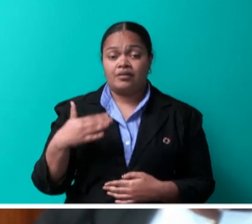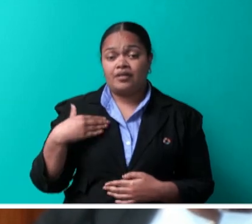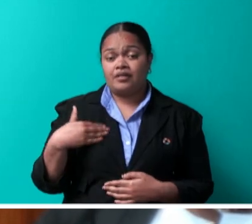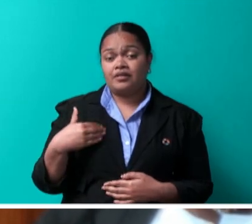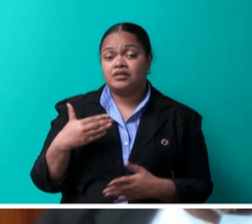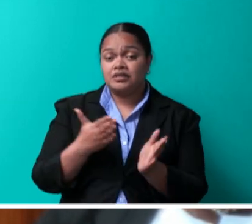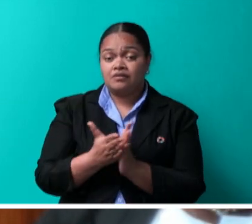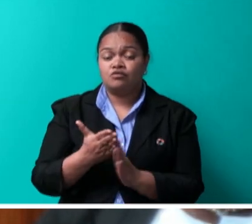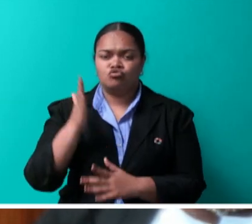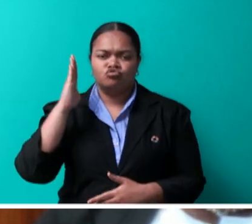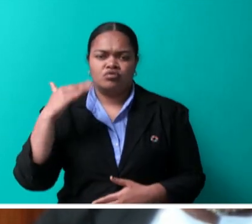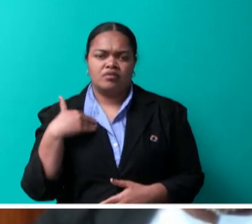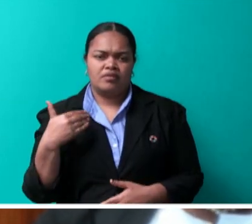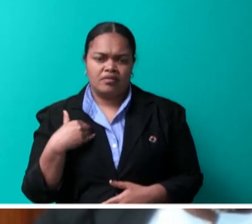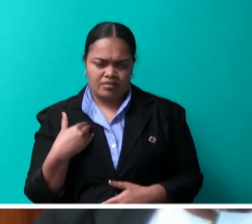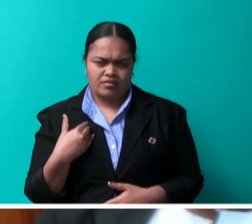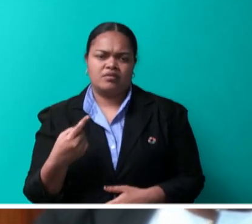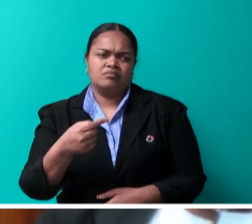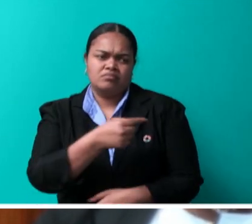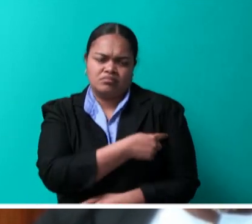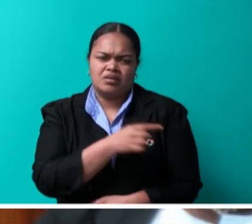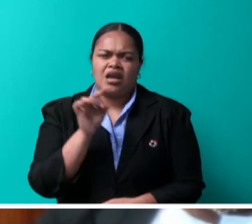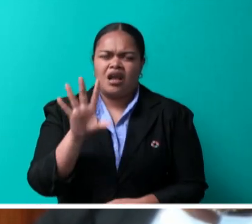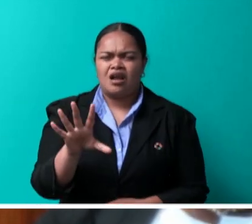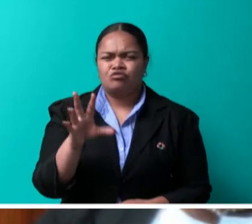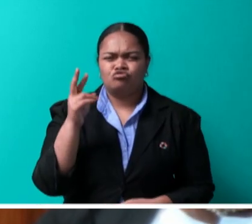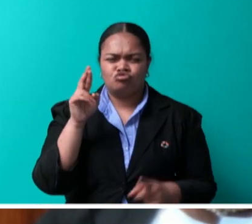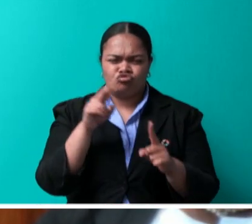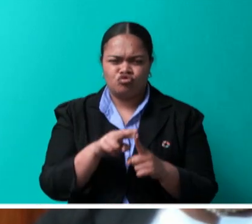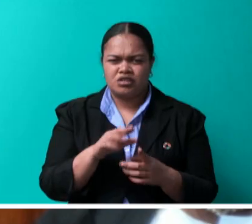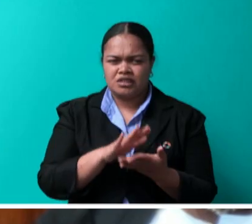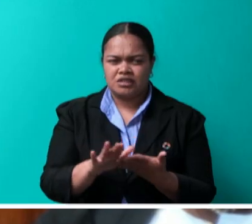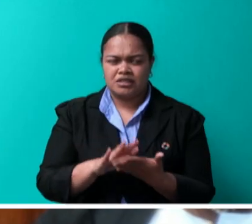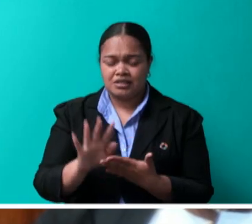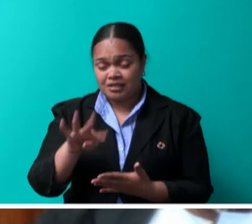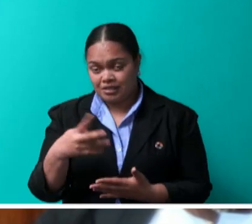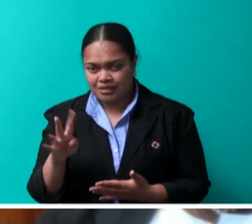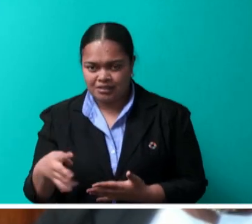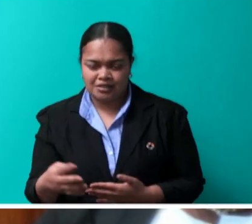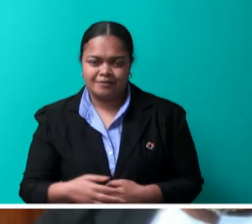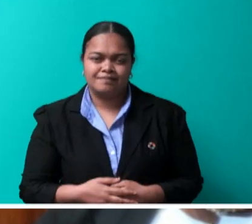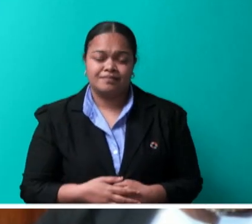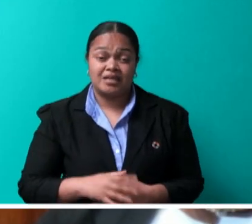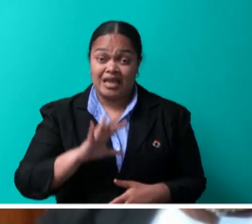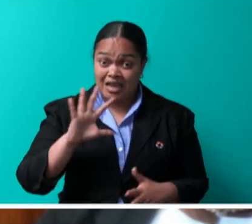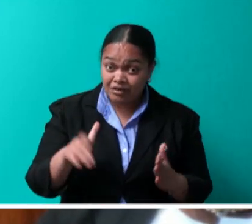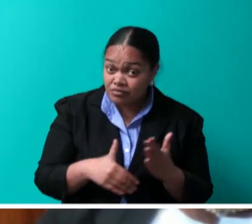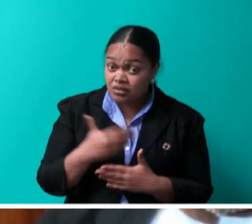health programs, immunization, outreach clinics, and preventative healthcare initiatives. And every